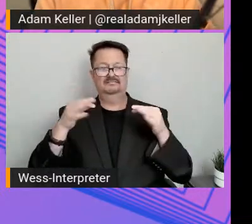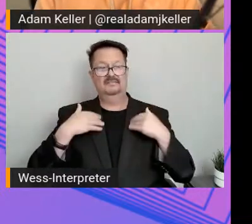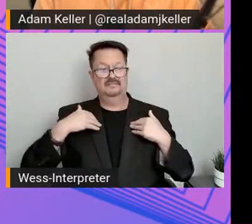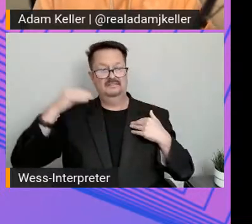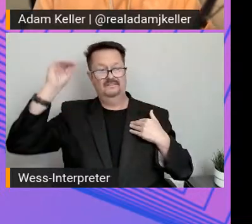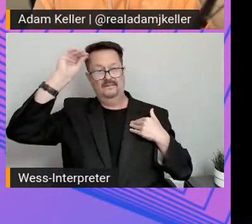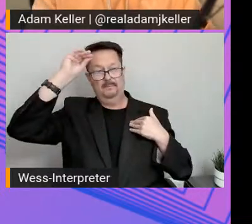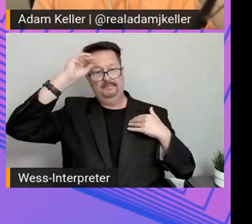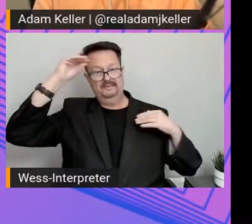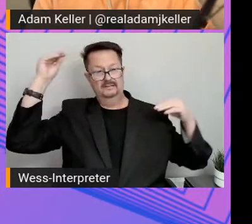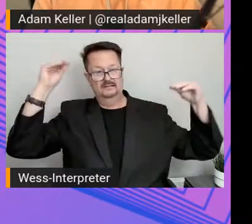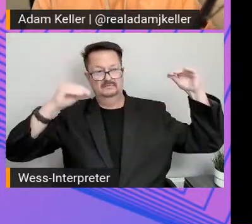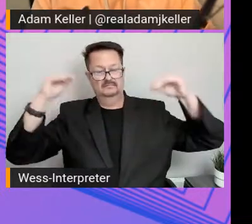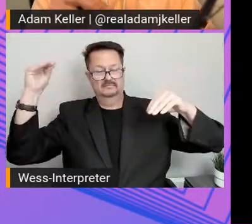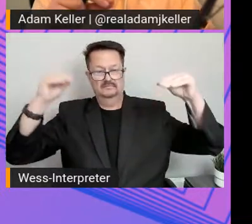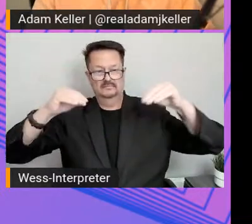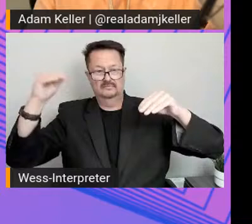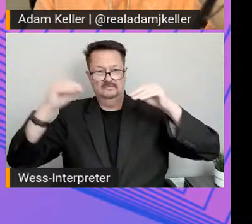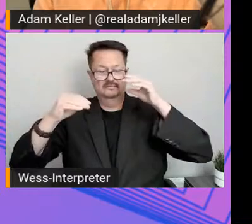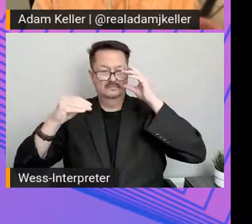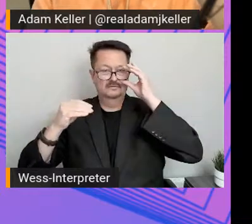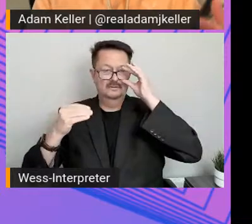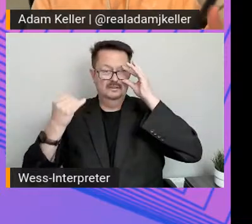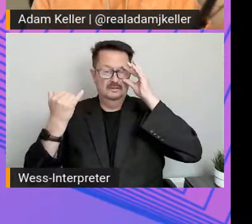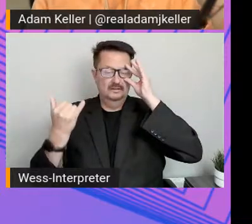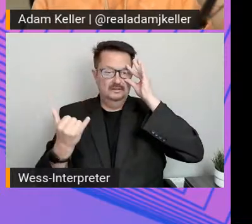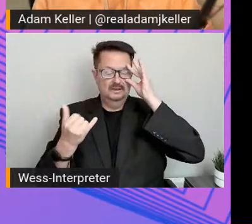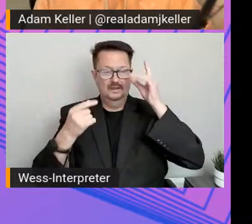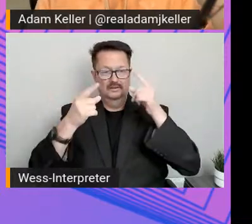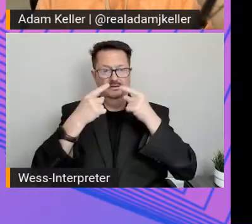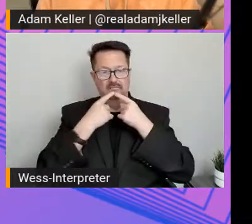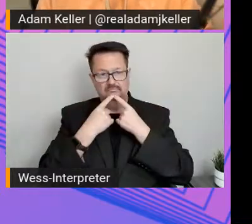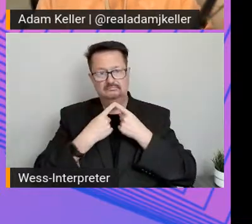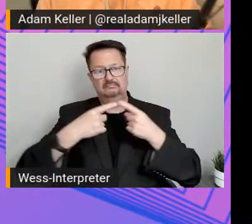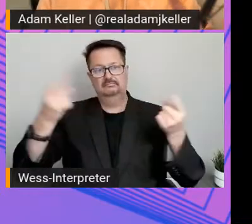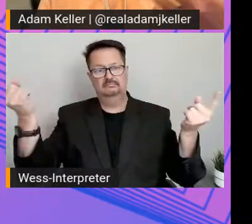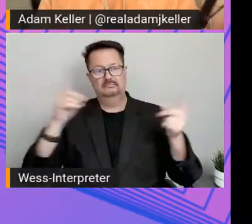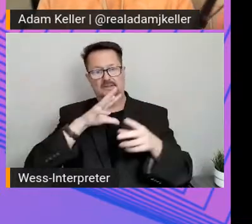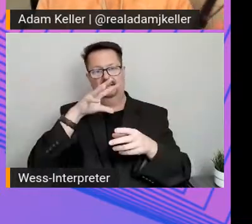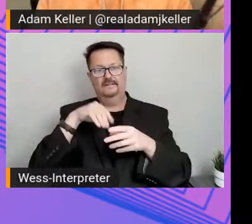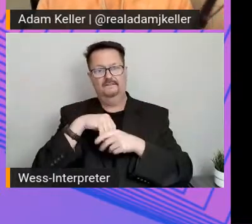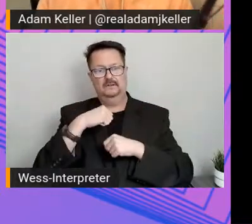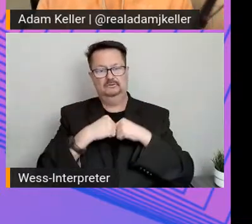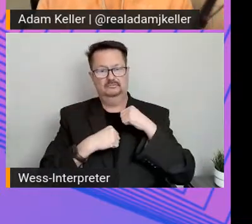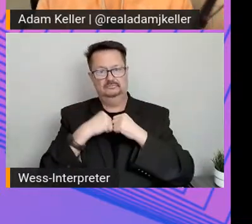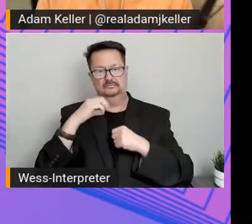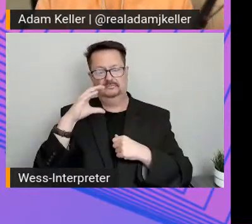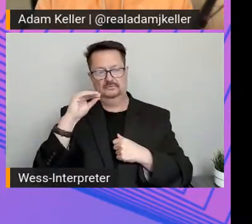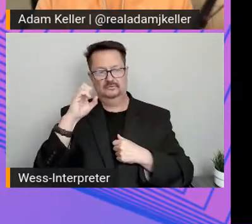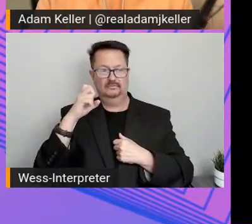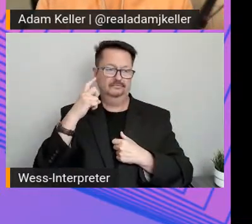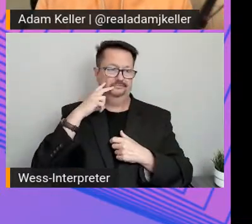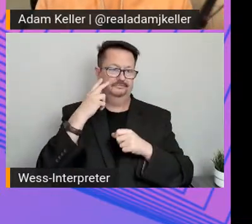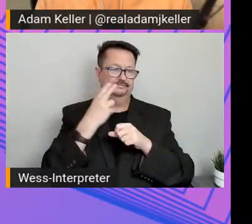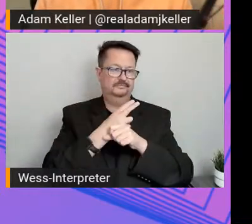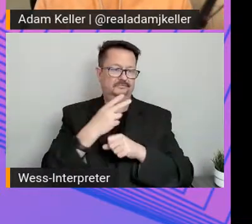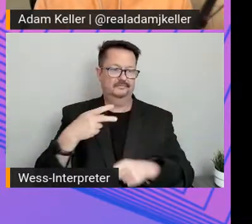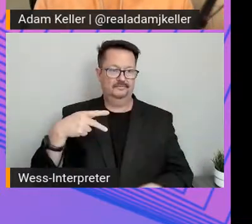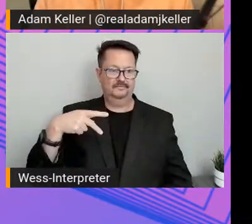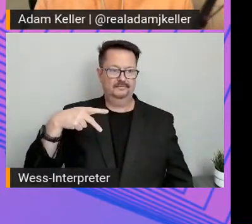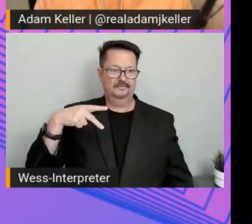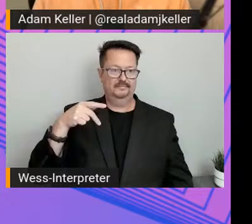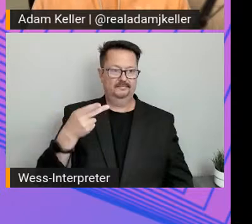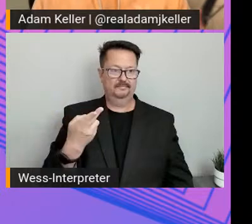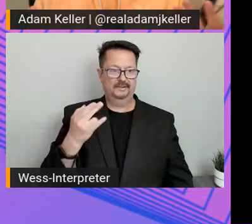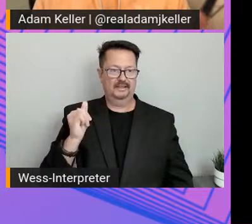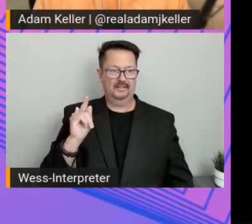now. In addition, you can now declare your infrastructure as code using a familiar programming language like Python or